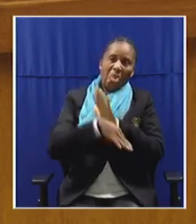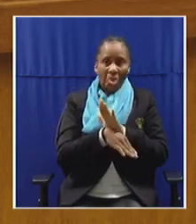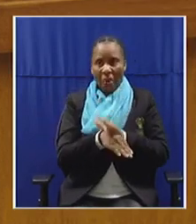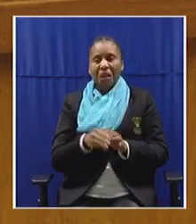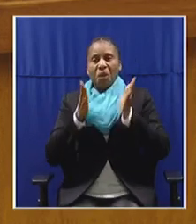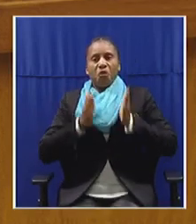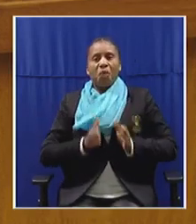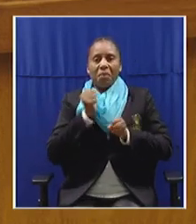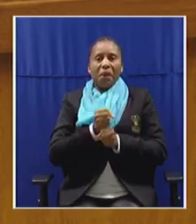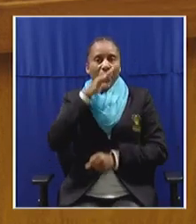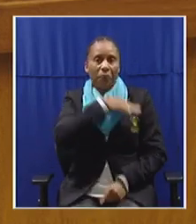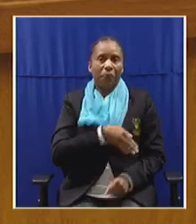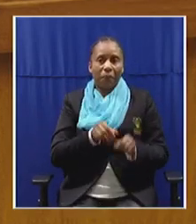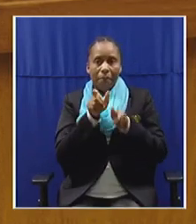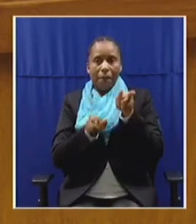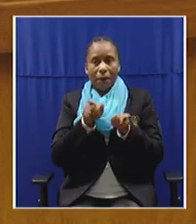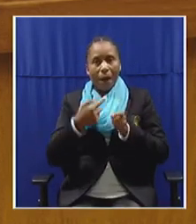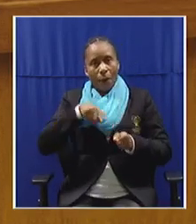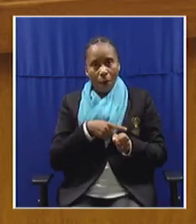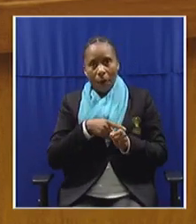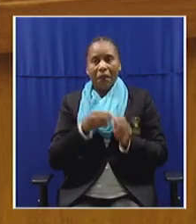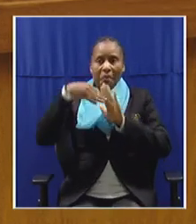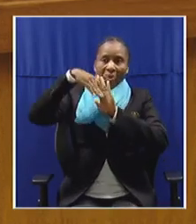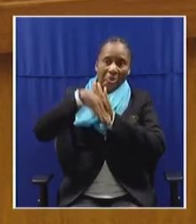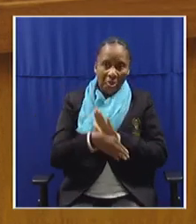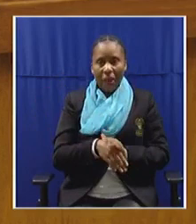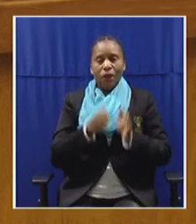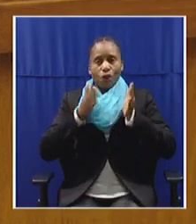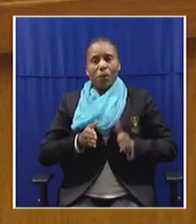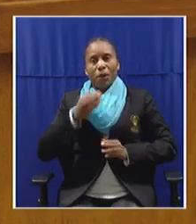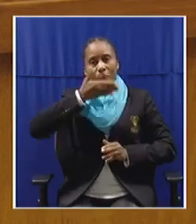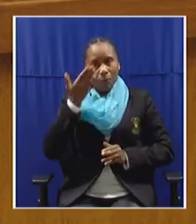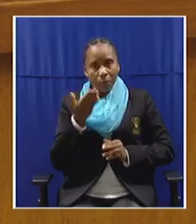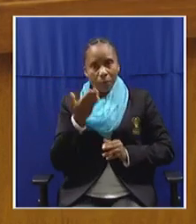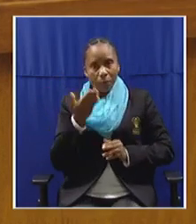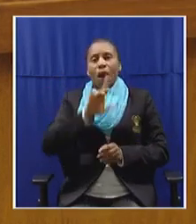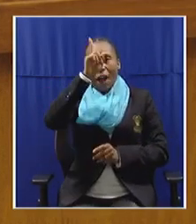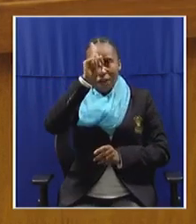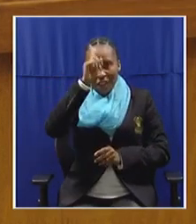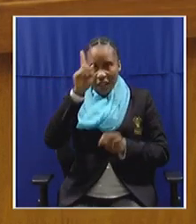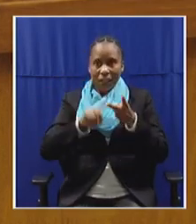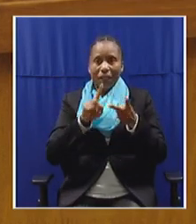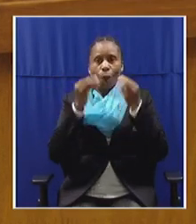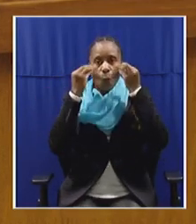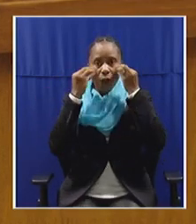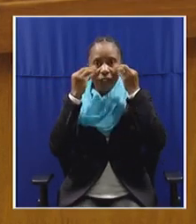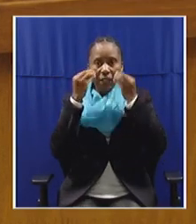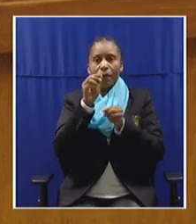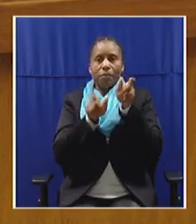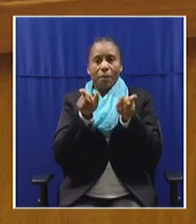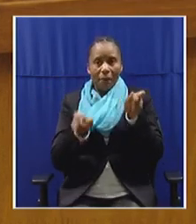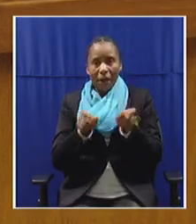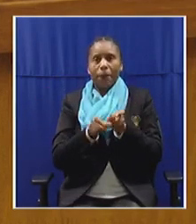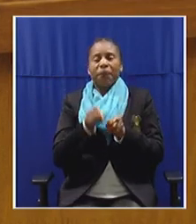people. This degradation and dehumanization of the African and Khoisan people are the